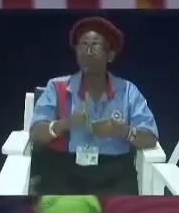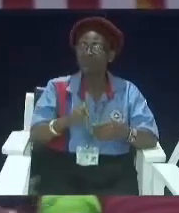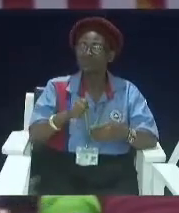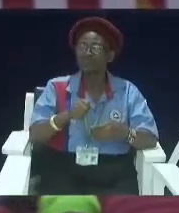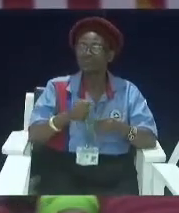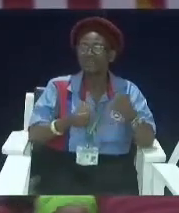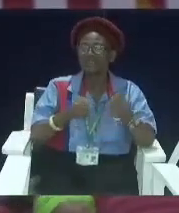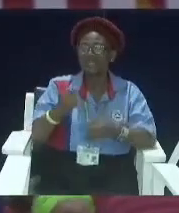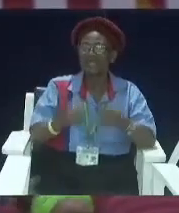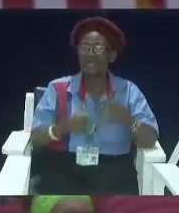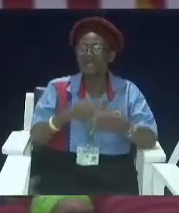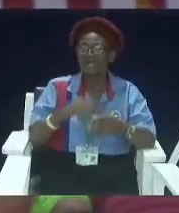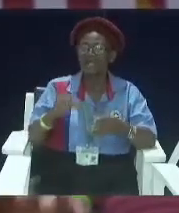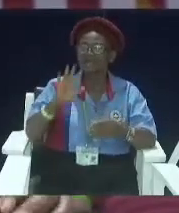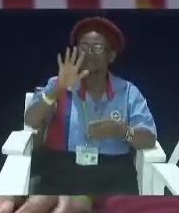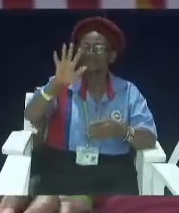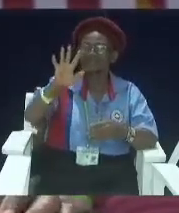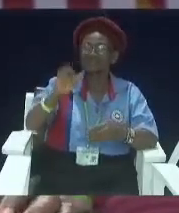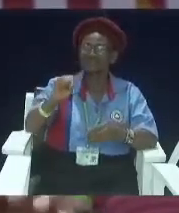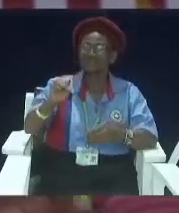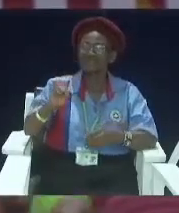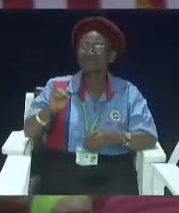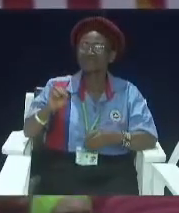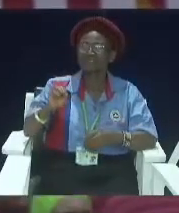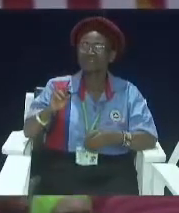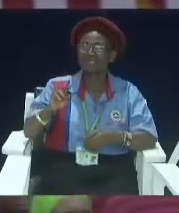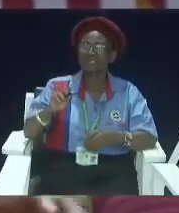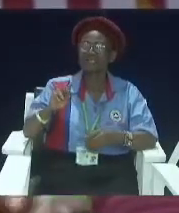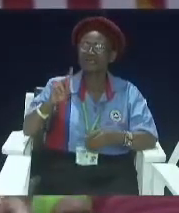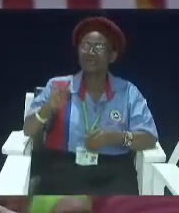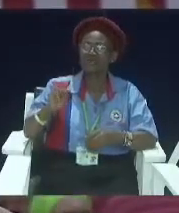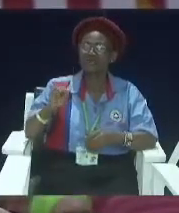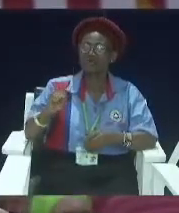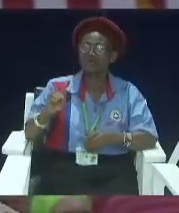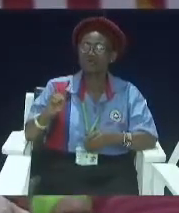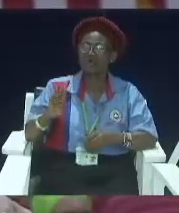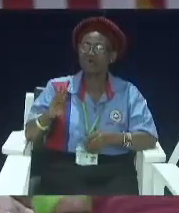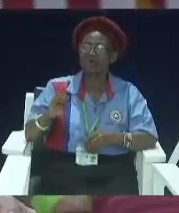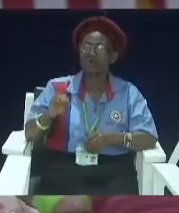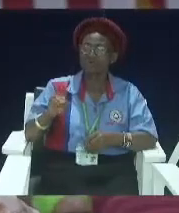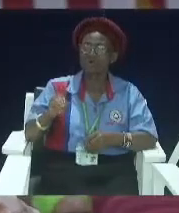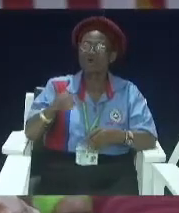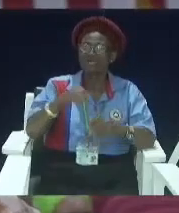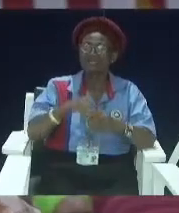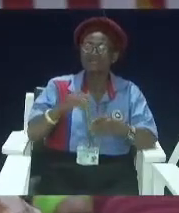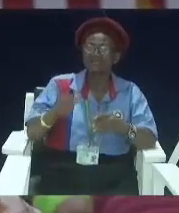and 50 kobo in the pocket of this man.